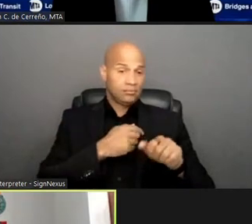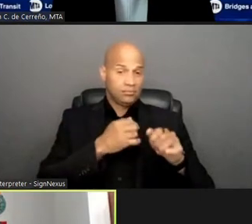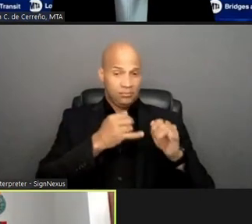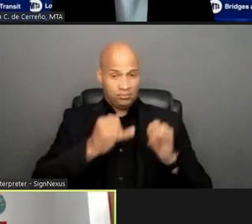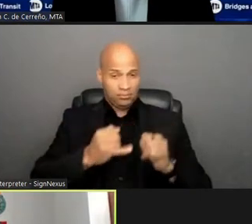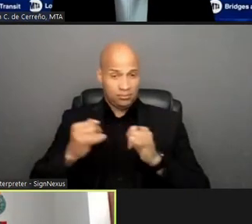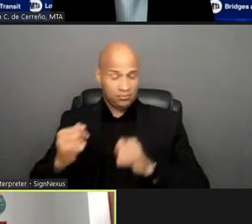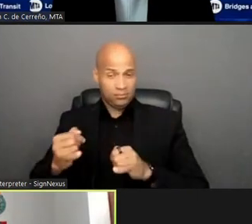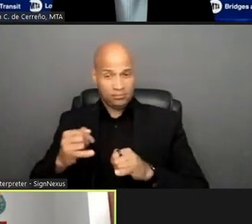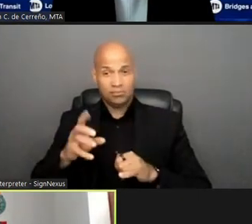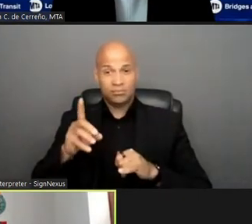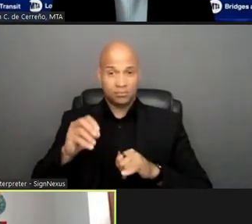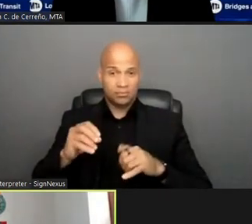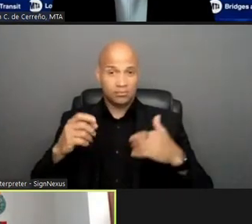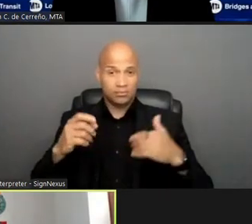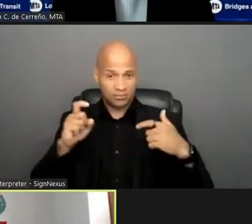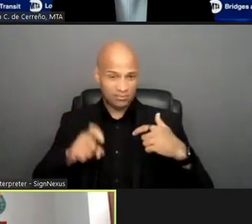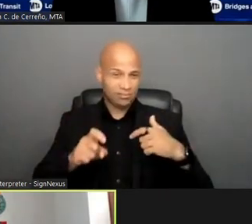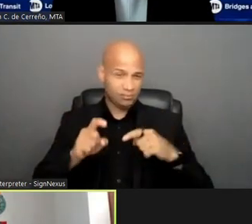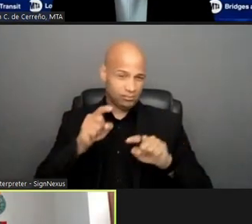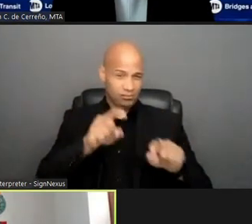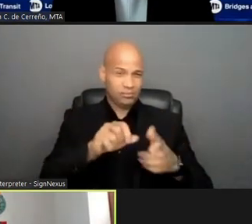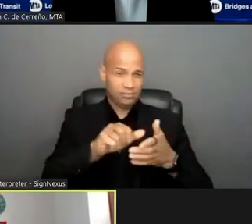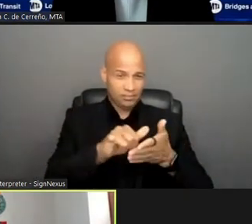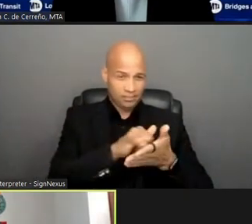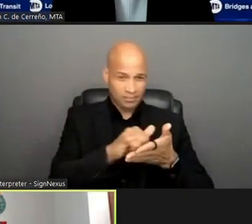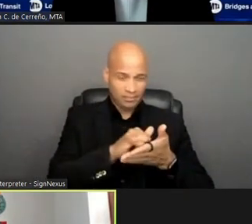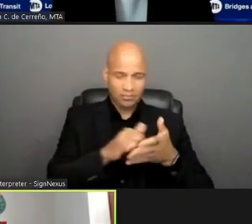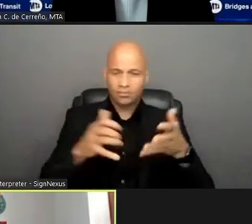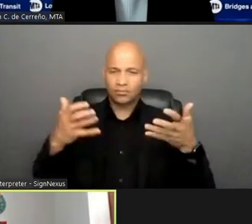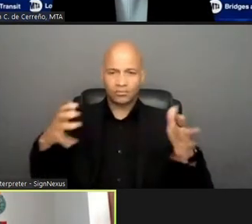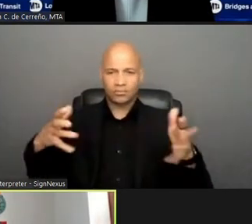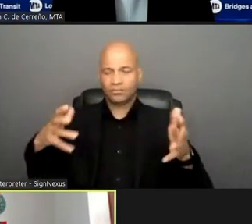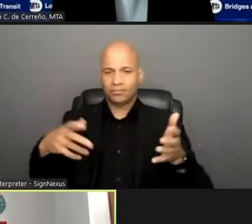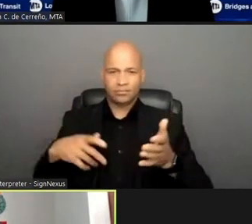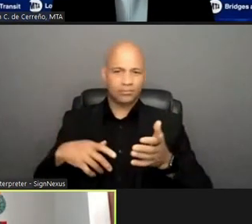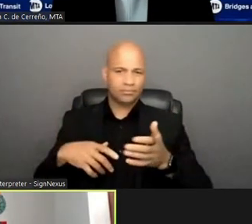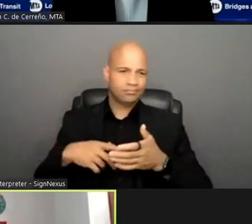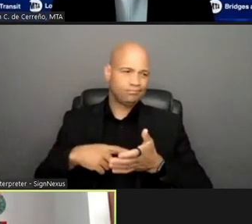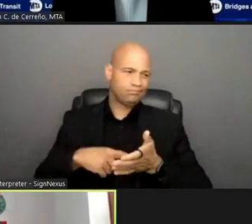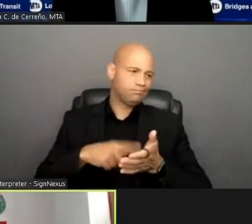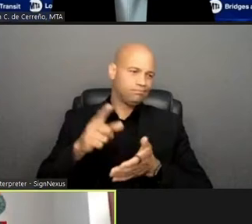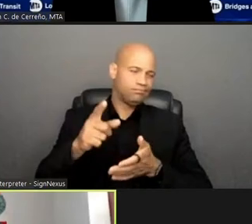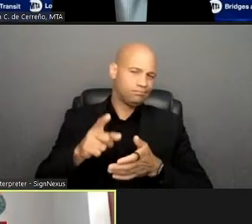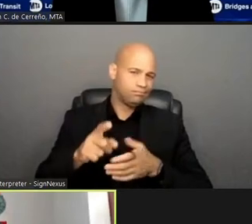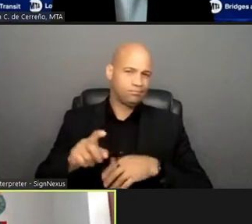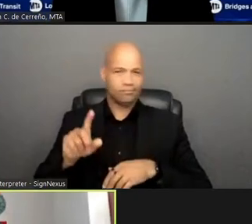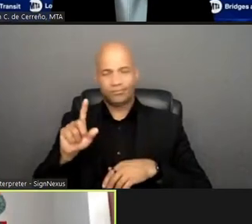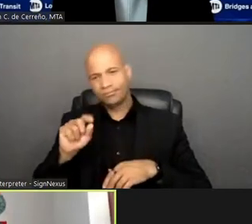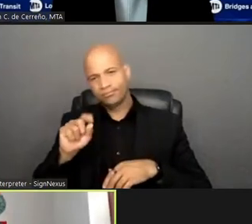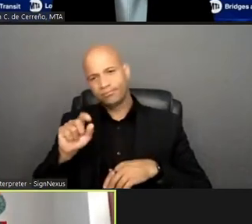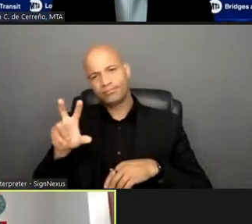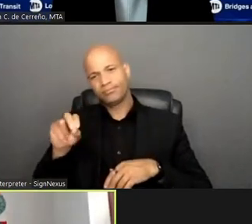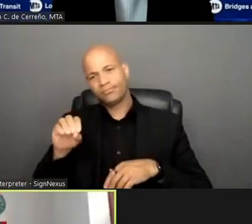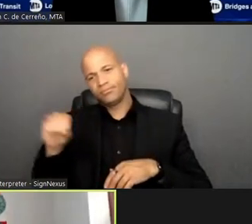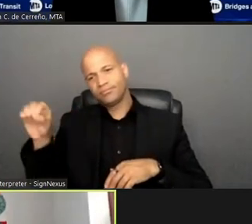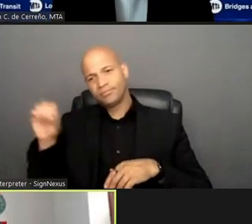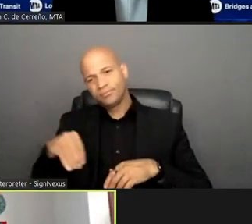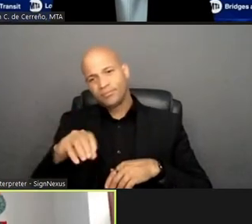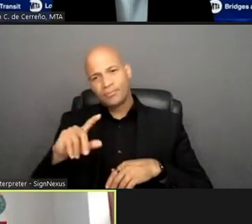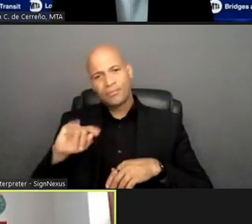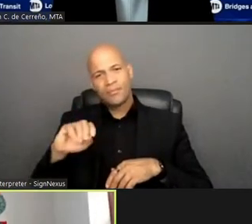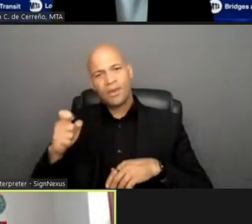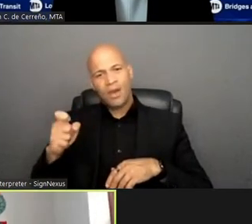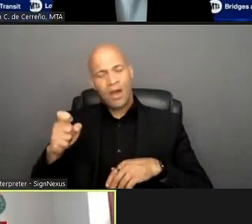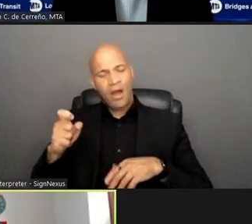essentially do have to make a trip to Manhattan are already paying upwards of 20 to 30 percent taxes already